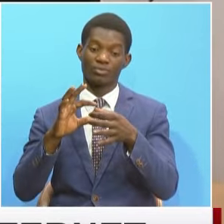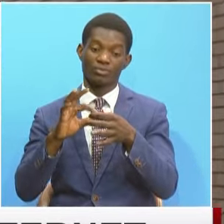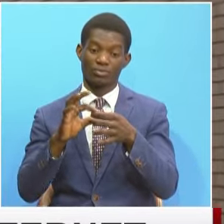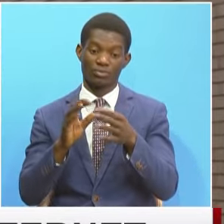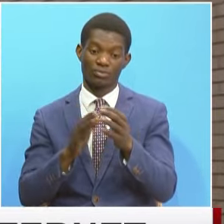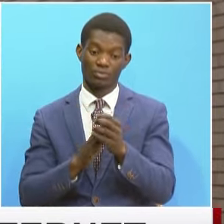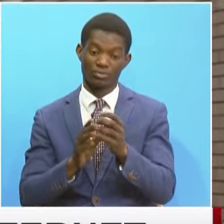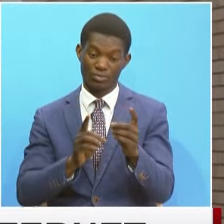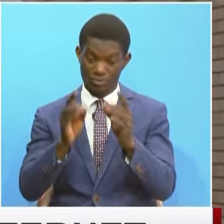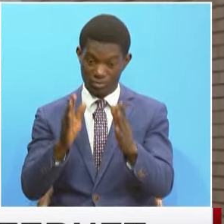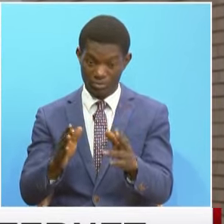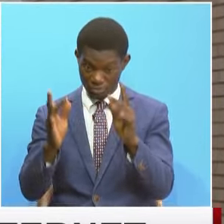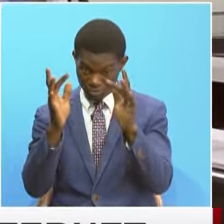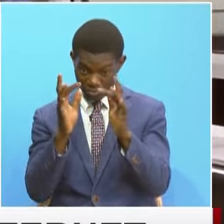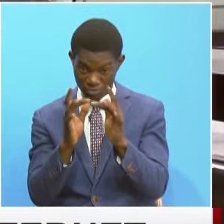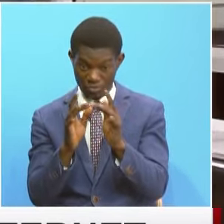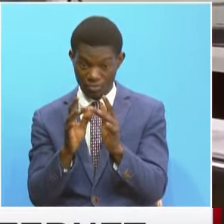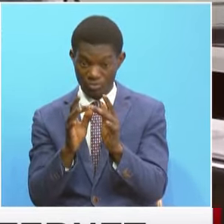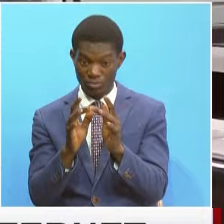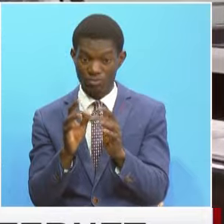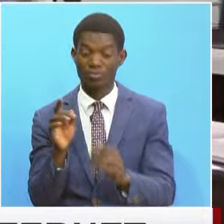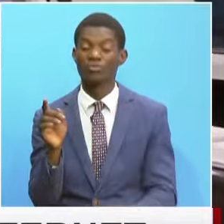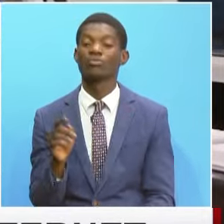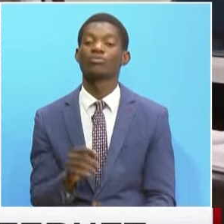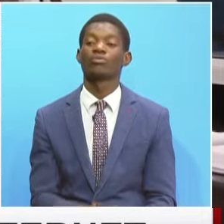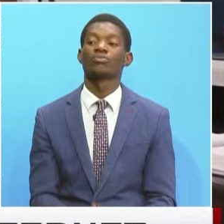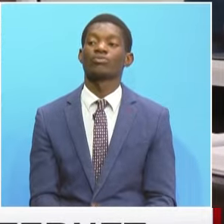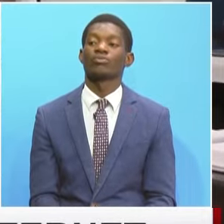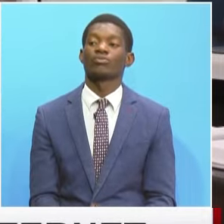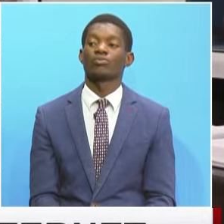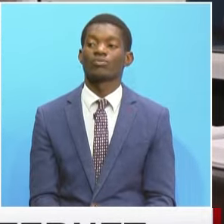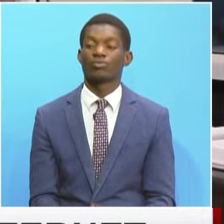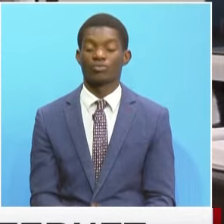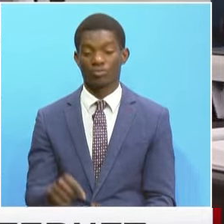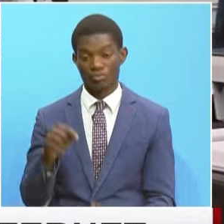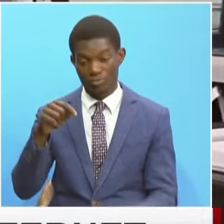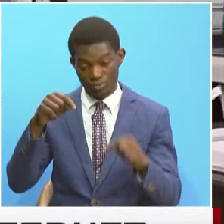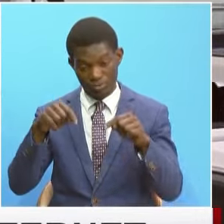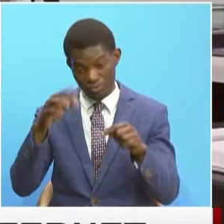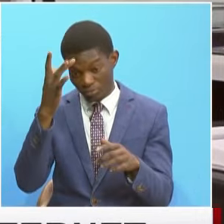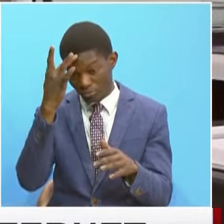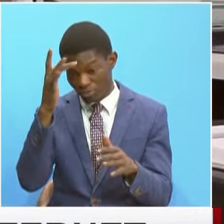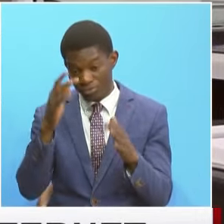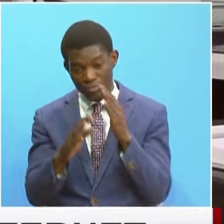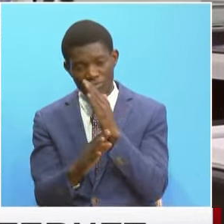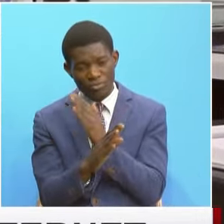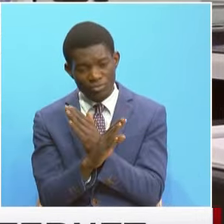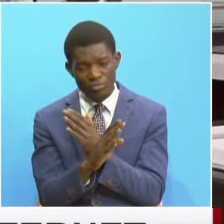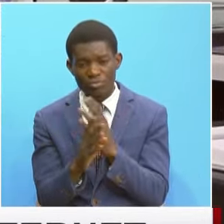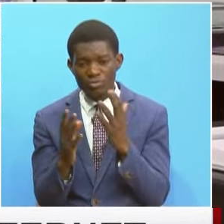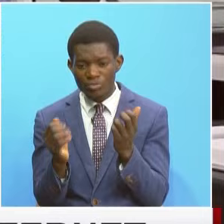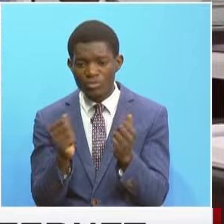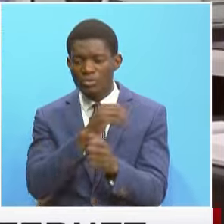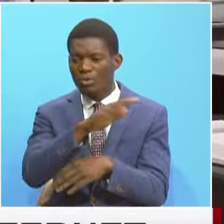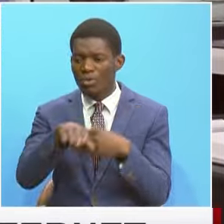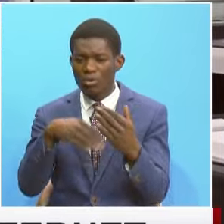border internet connectivity program. Well, here at Kazungula One Stop Border Post, Smart Zambia is trying to interlink all the agencies. As